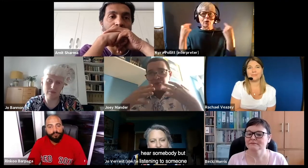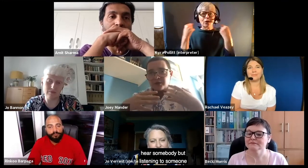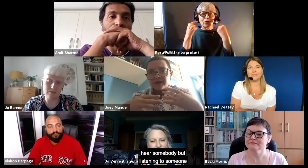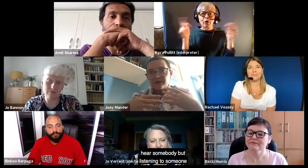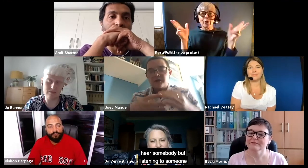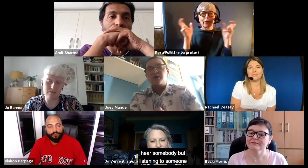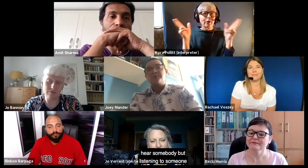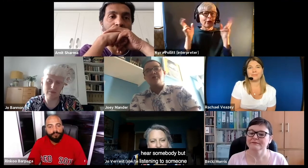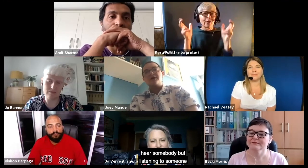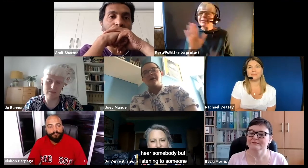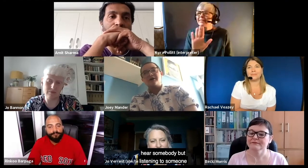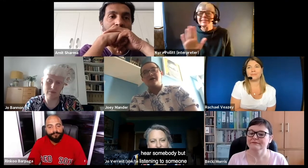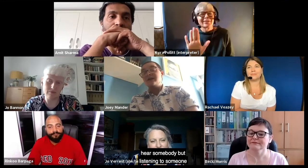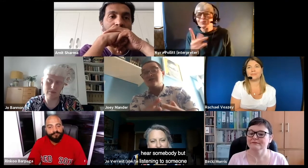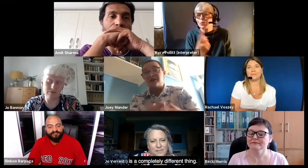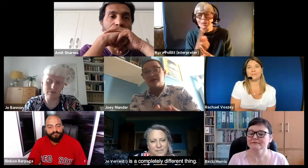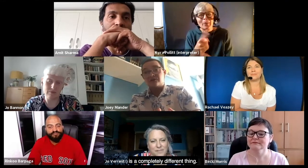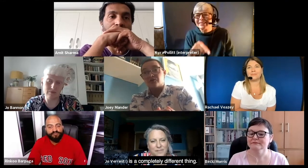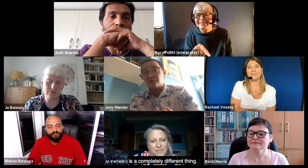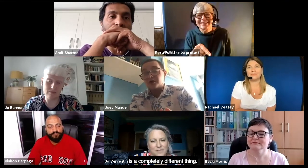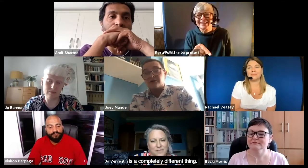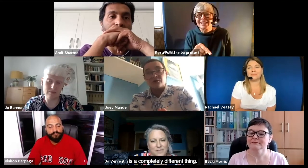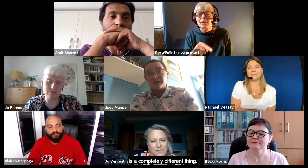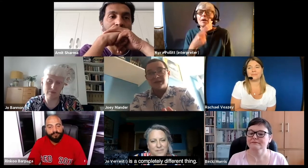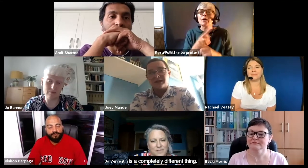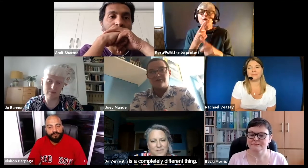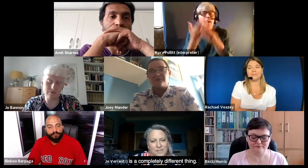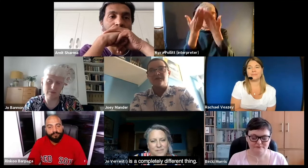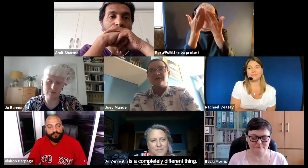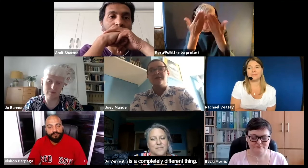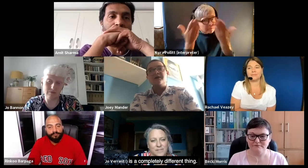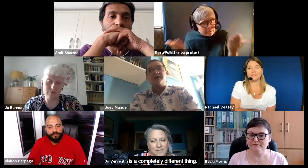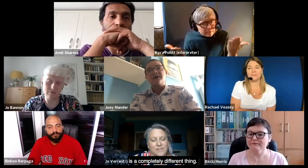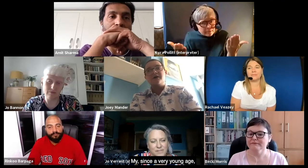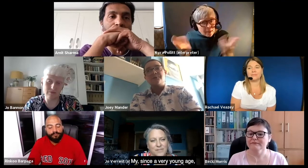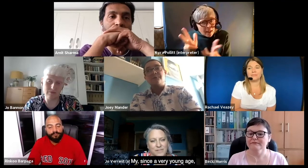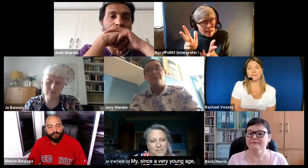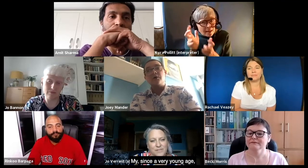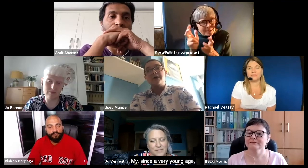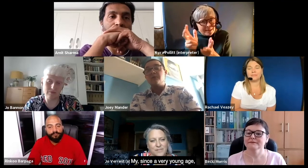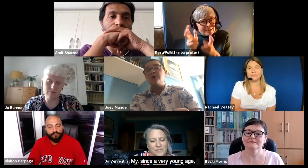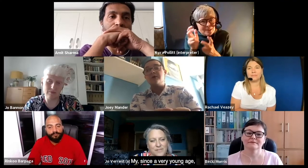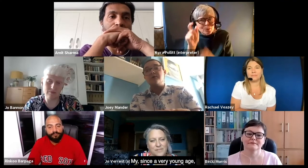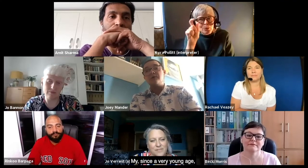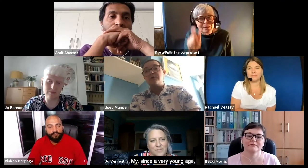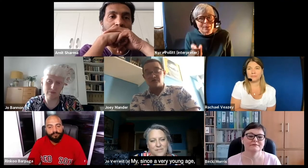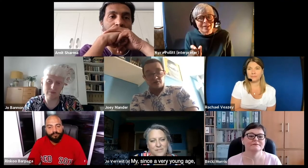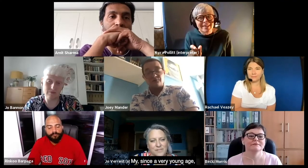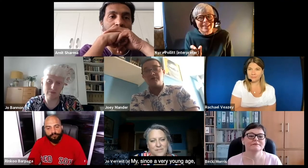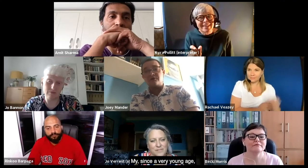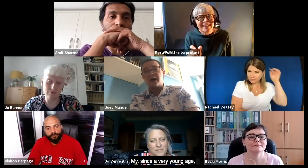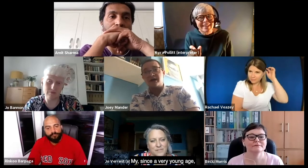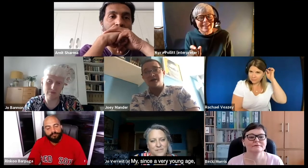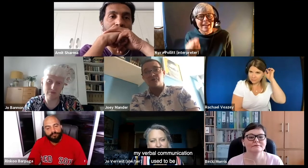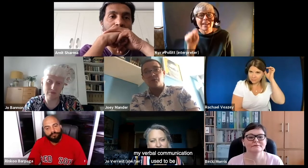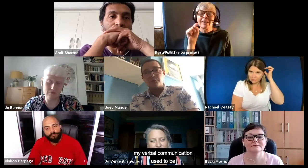hear somebody. But listening to someone is a completely different thing. My since a